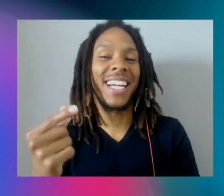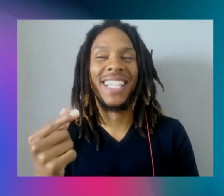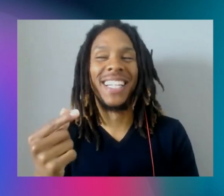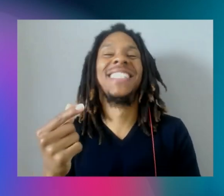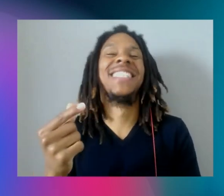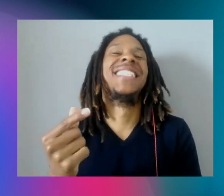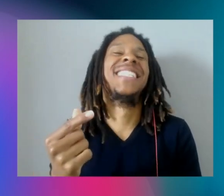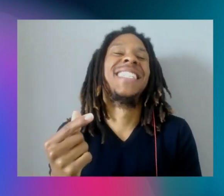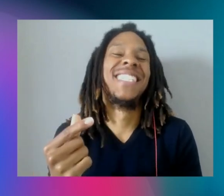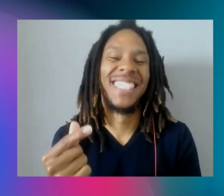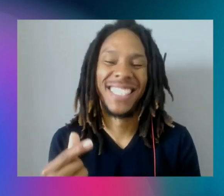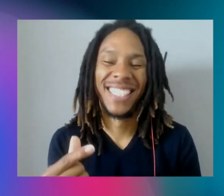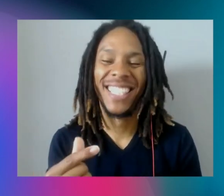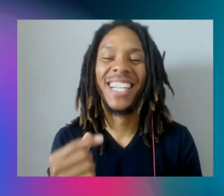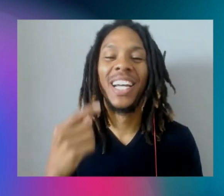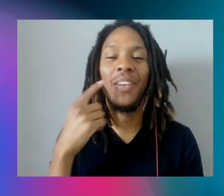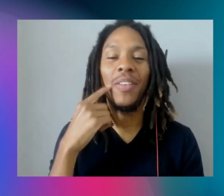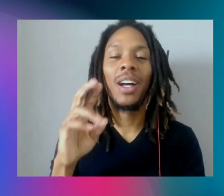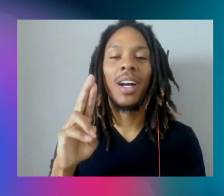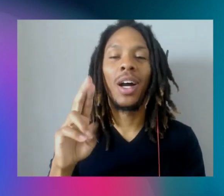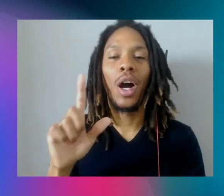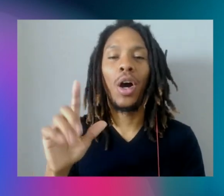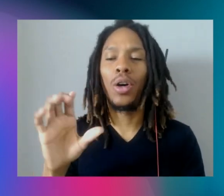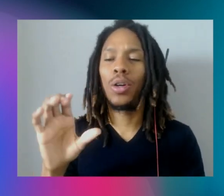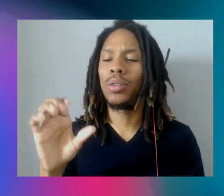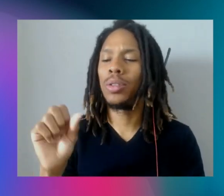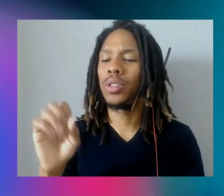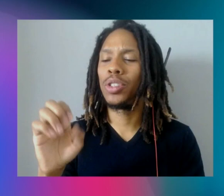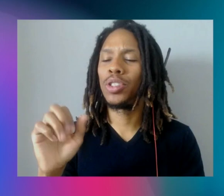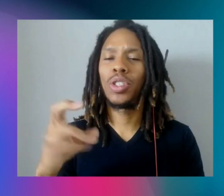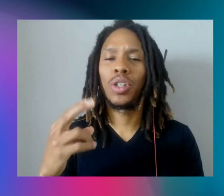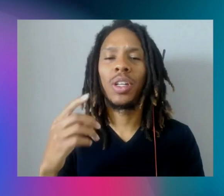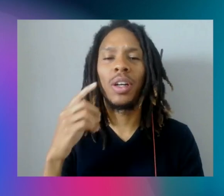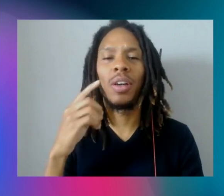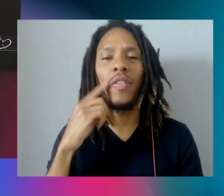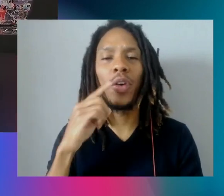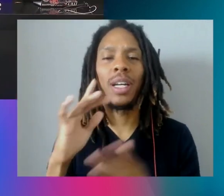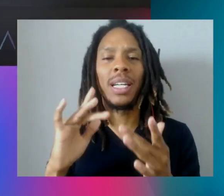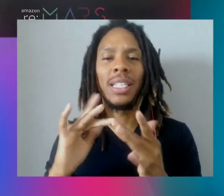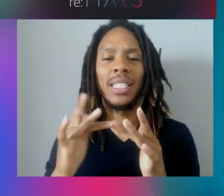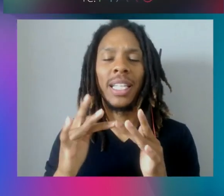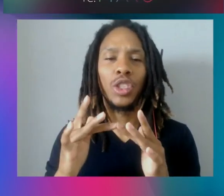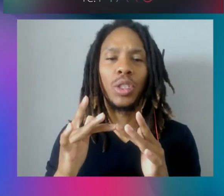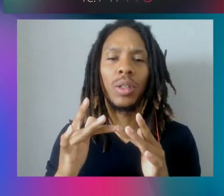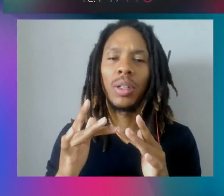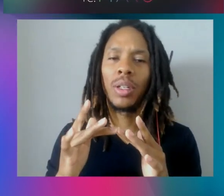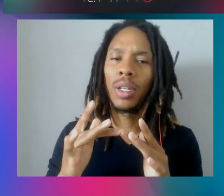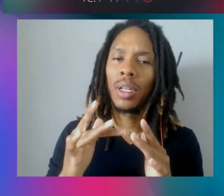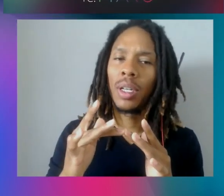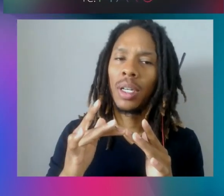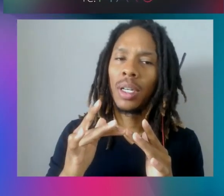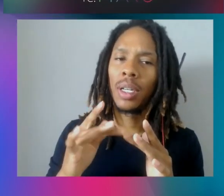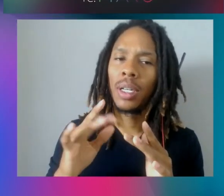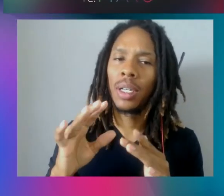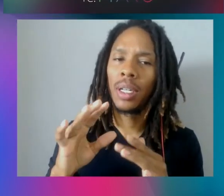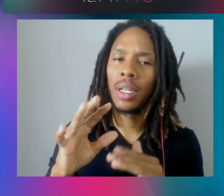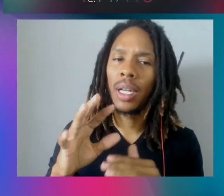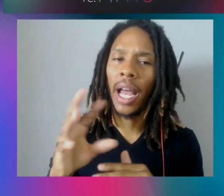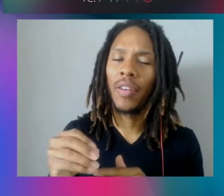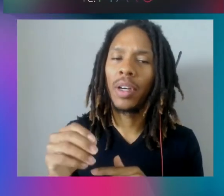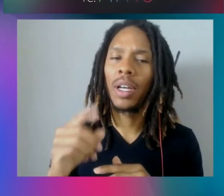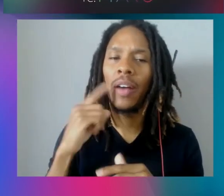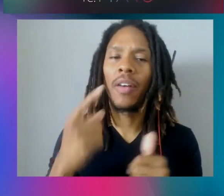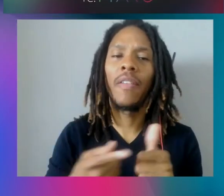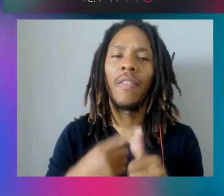by OSearch, which is a fabulous story, to Digital Earth Africa, where they're bringing for the first time Earth observation